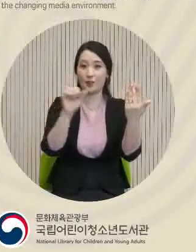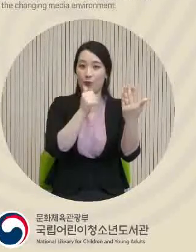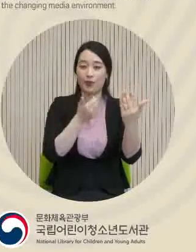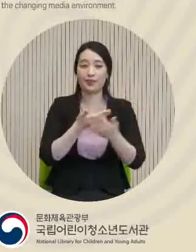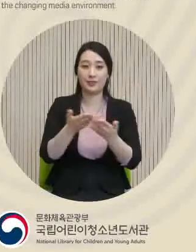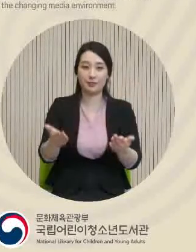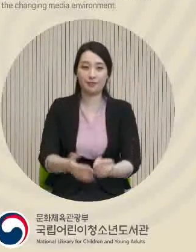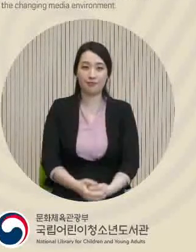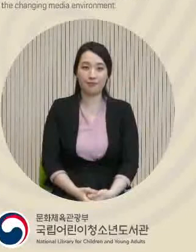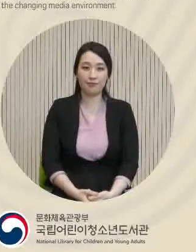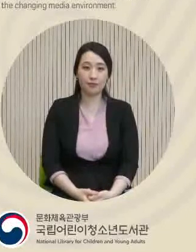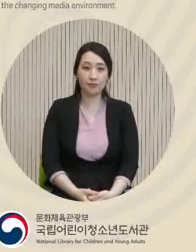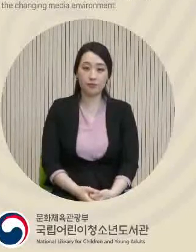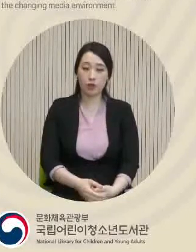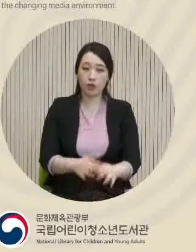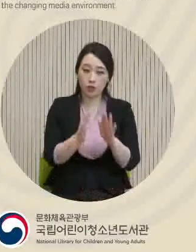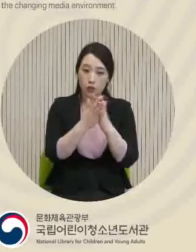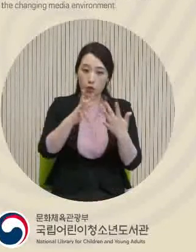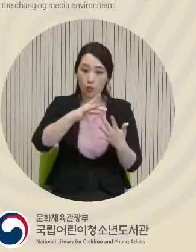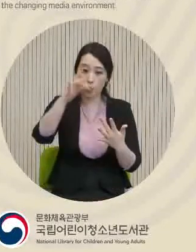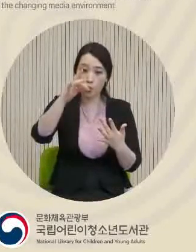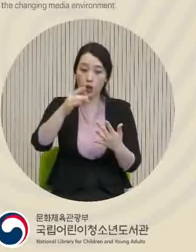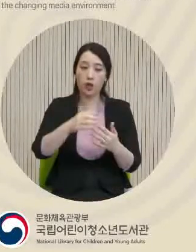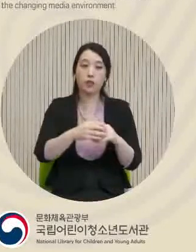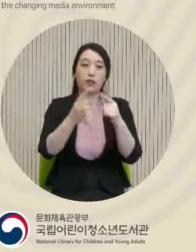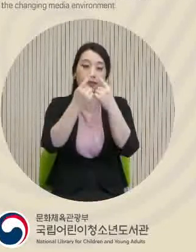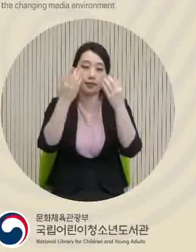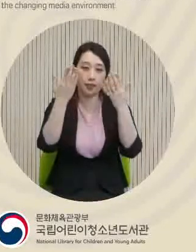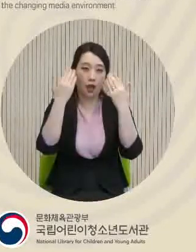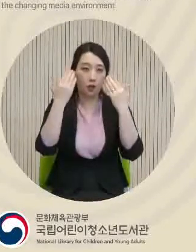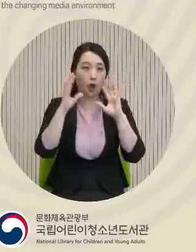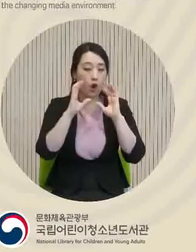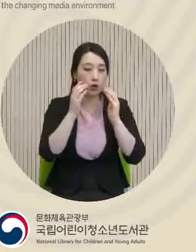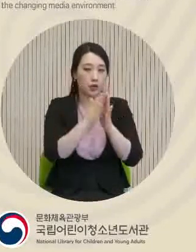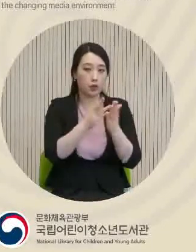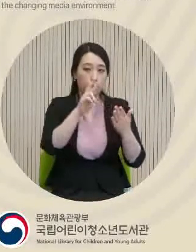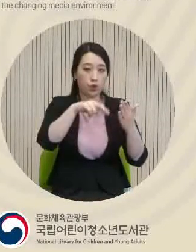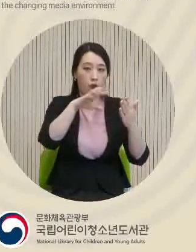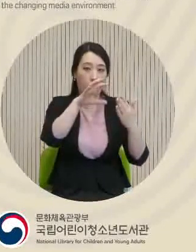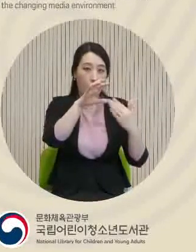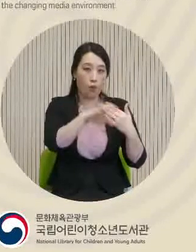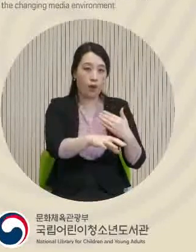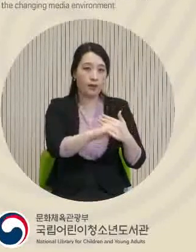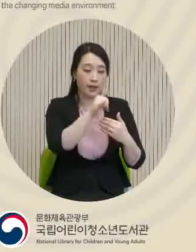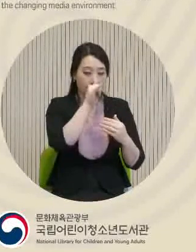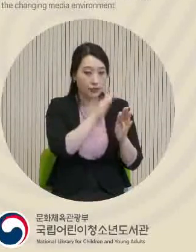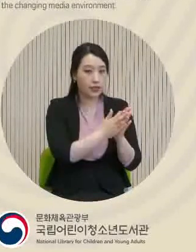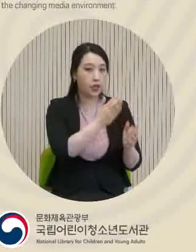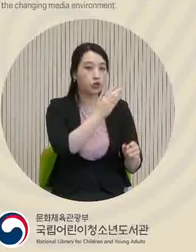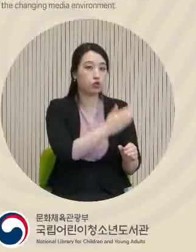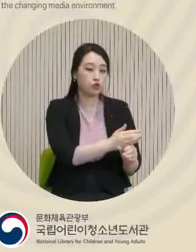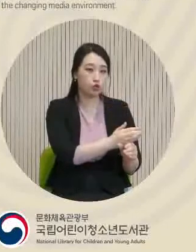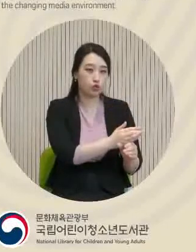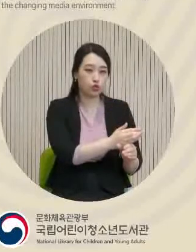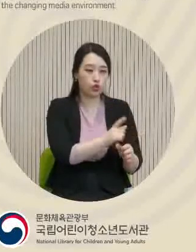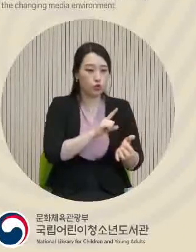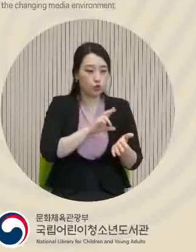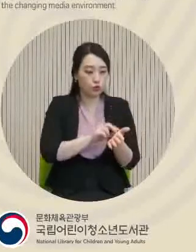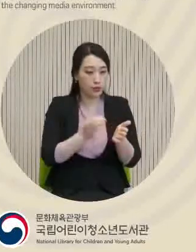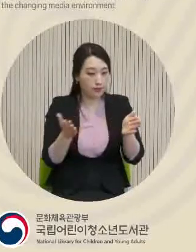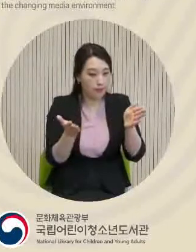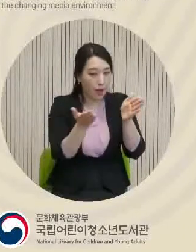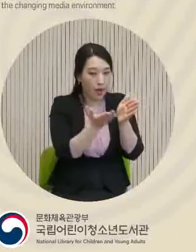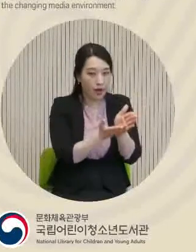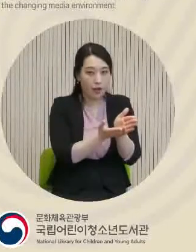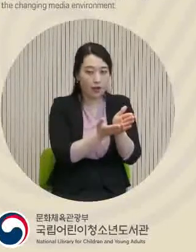And we provided a curation under these three themes. And also, we chose the books from the Children's Library